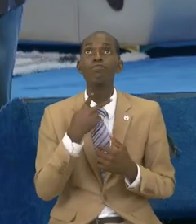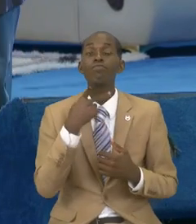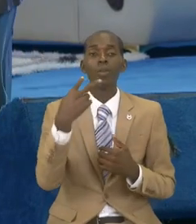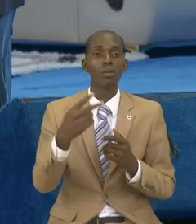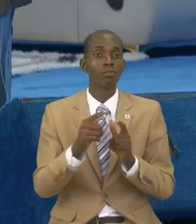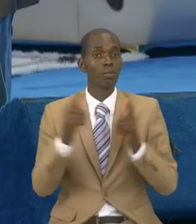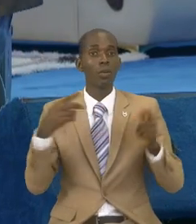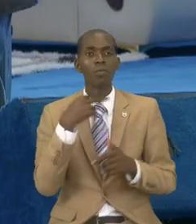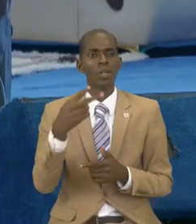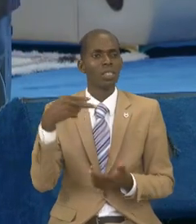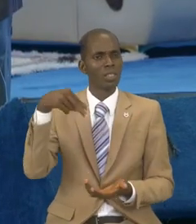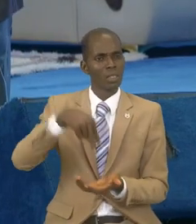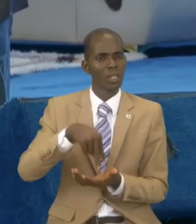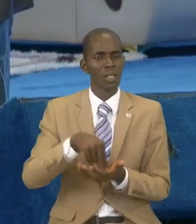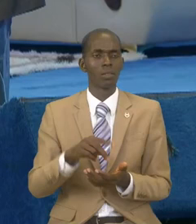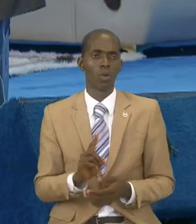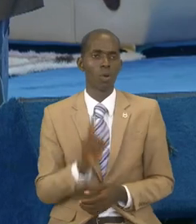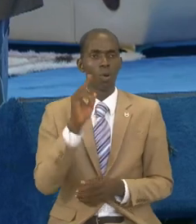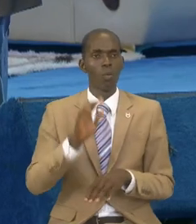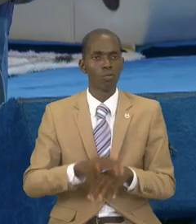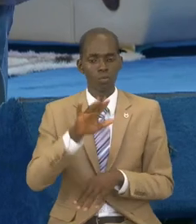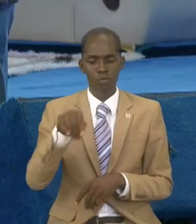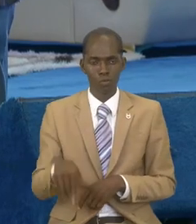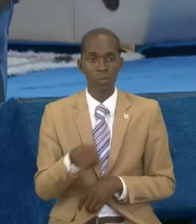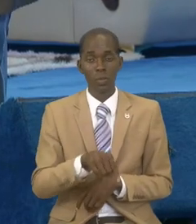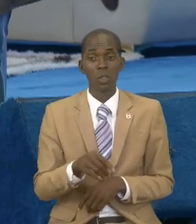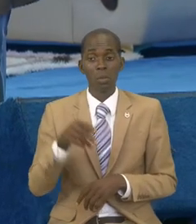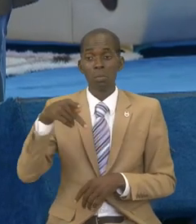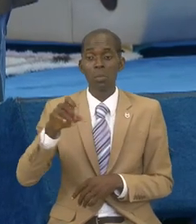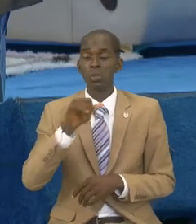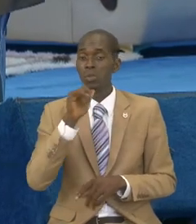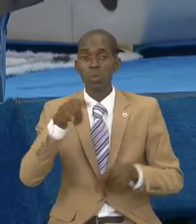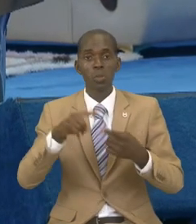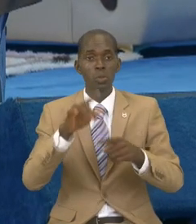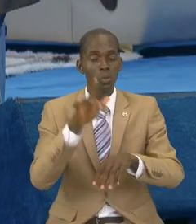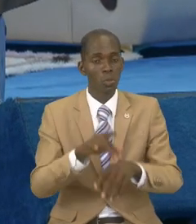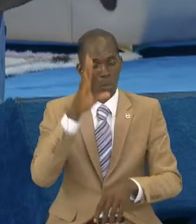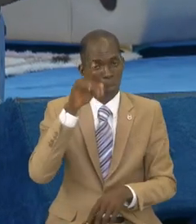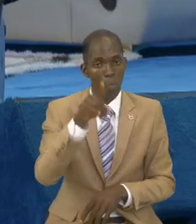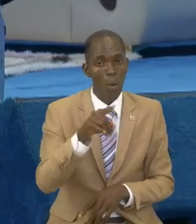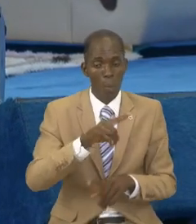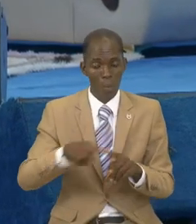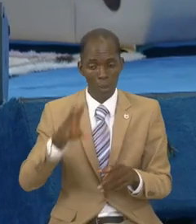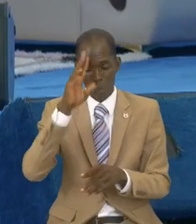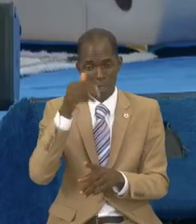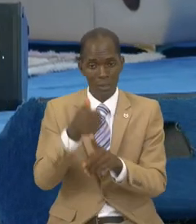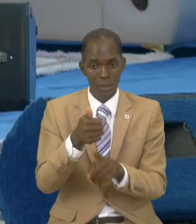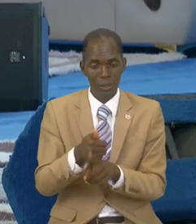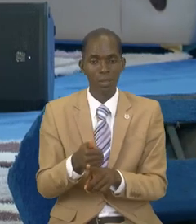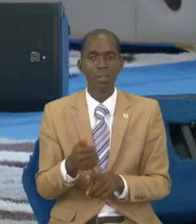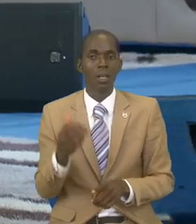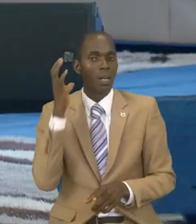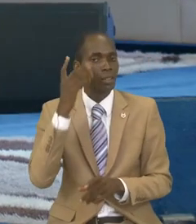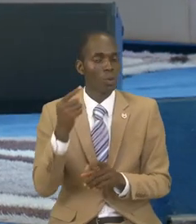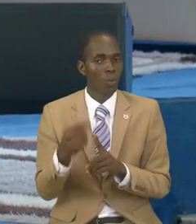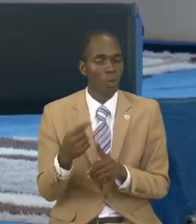thy feet. Didn't even go to touch her, but touch him. He leaped and walked. He leaped and